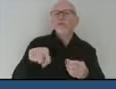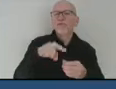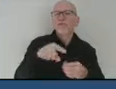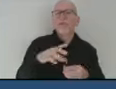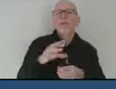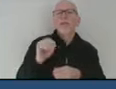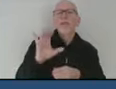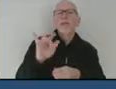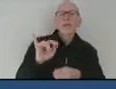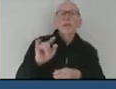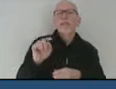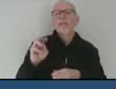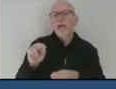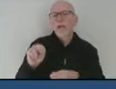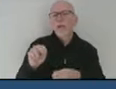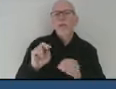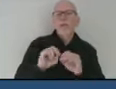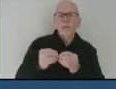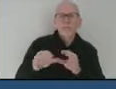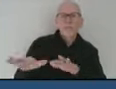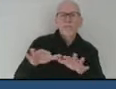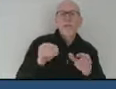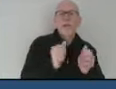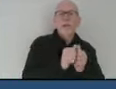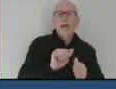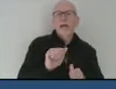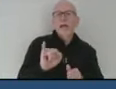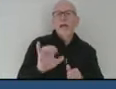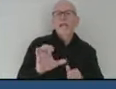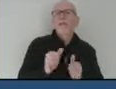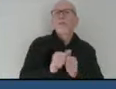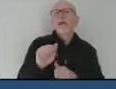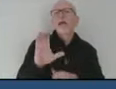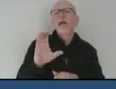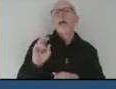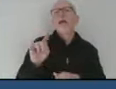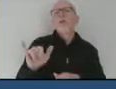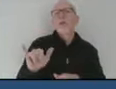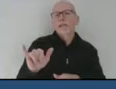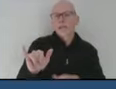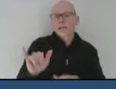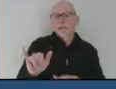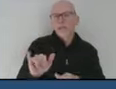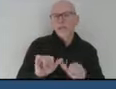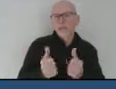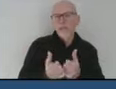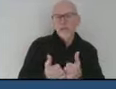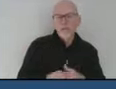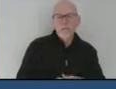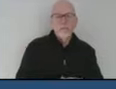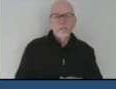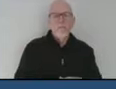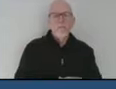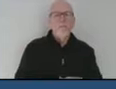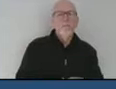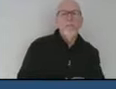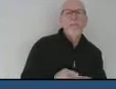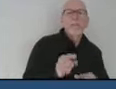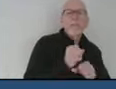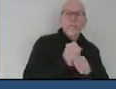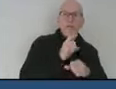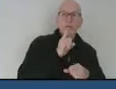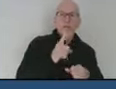cities and towns, and with AIC, with the county association, to make sure that not only